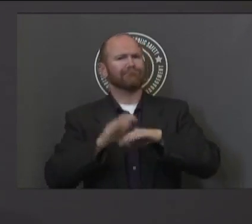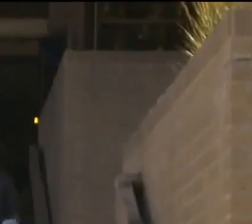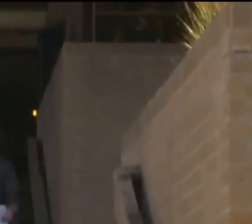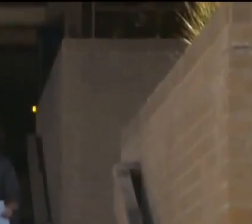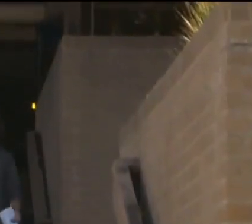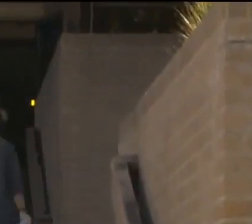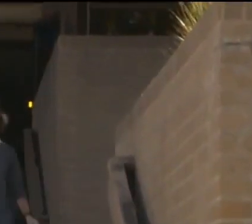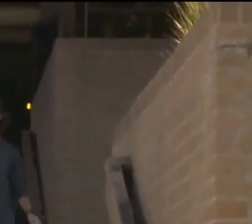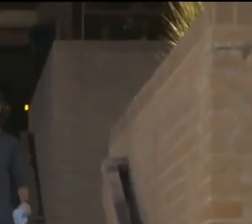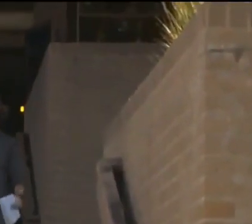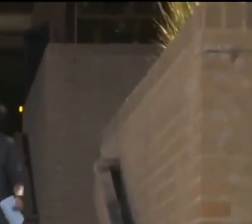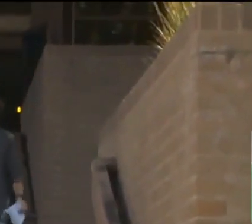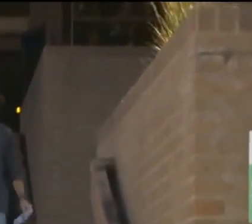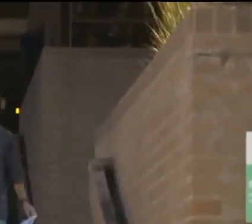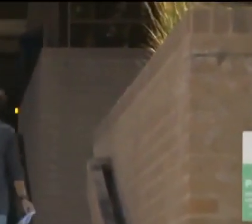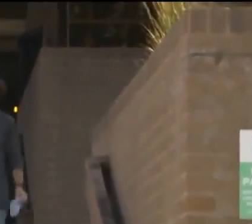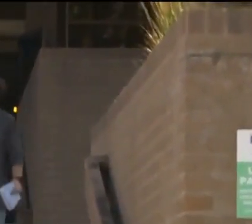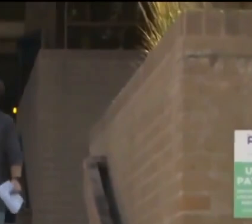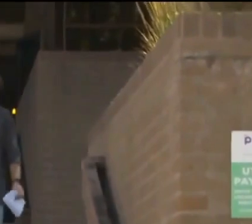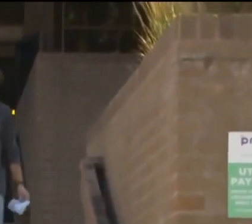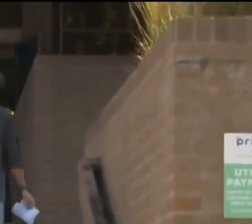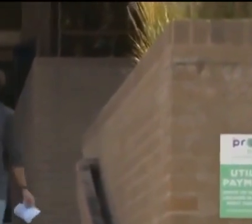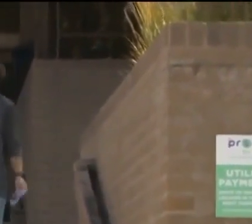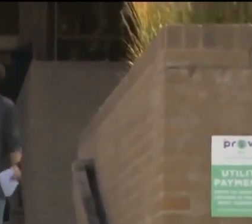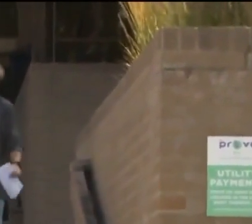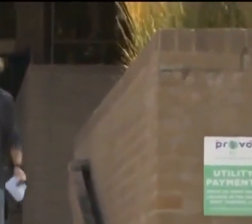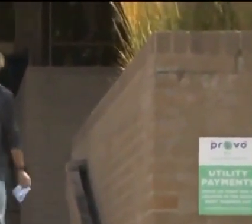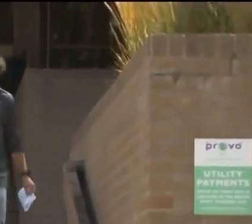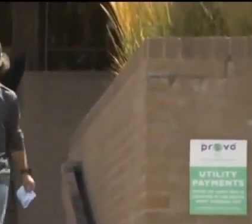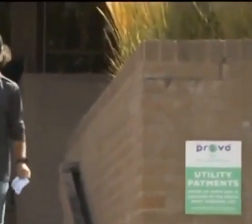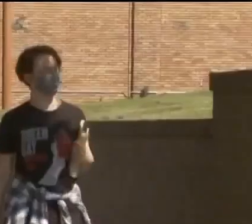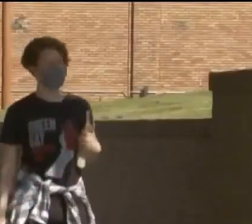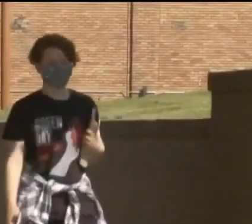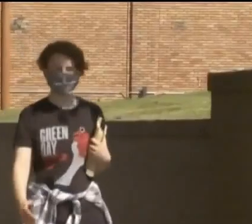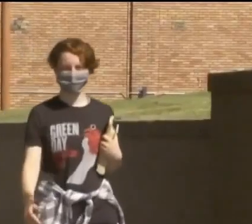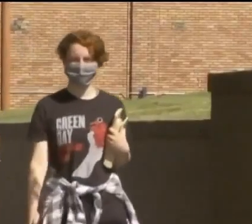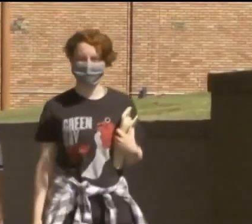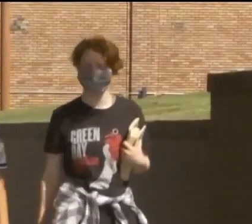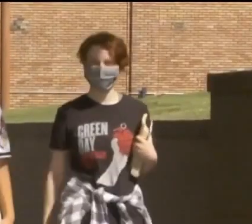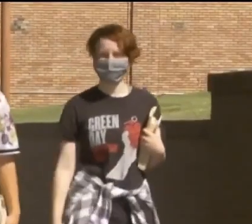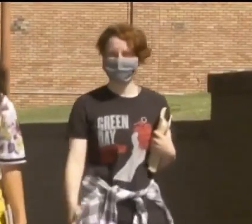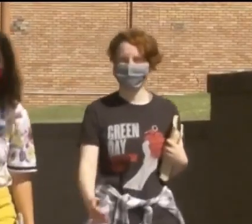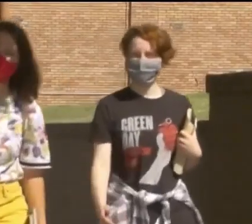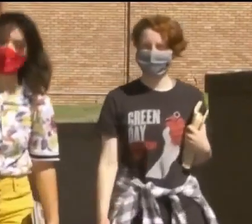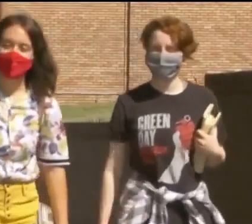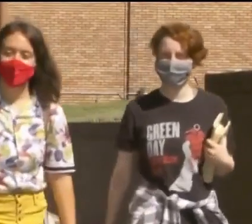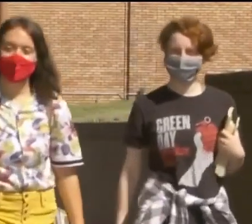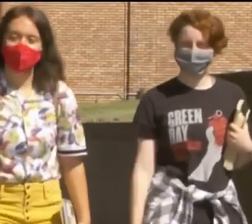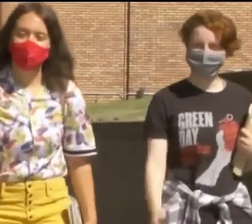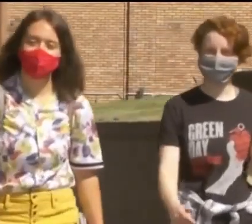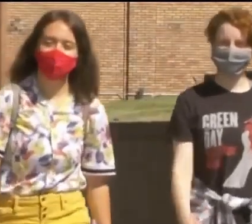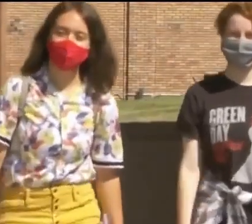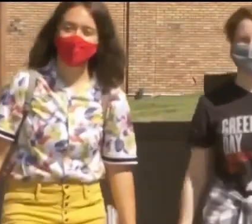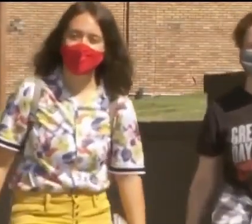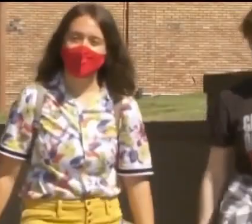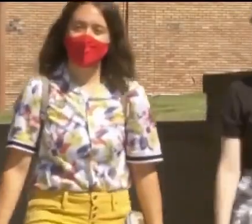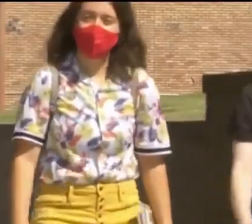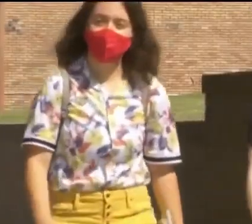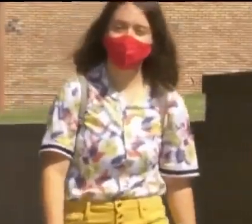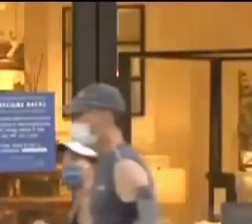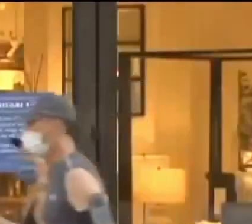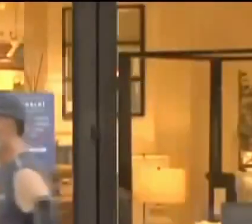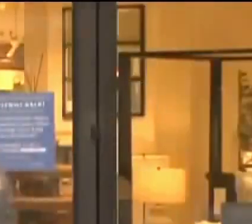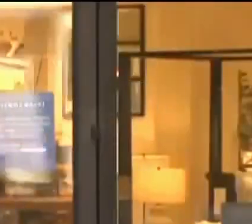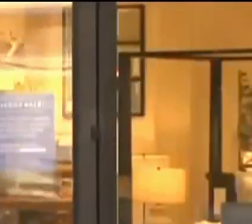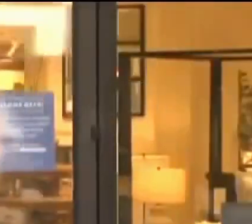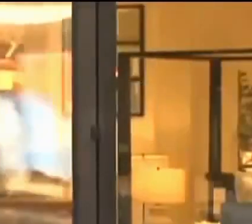mechanism. The state says those casual social gatherings are driving the spread of the virus right now, but people can change personal behaviors to